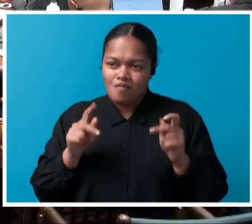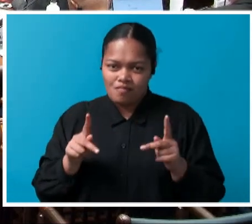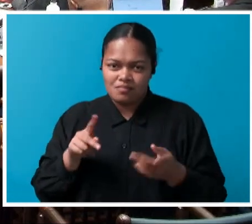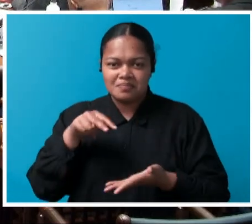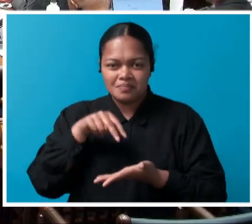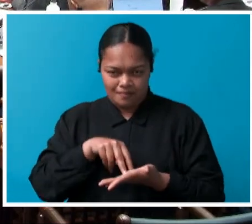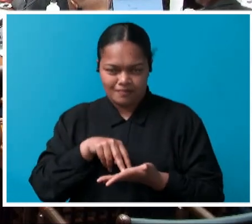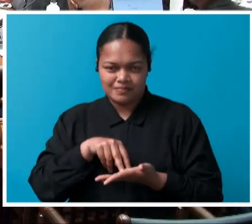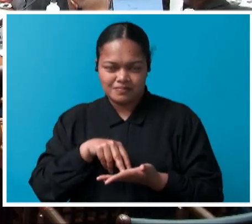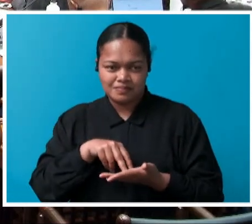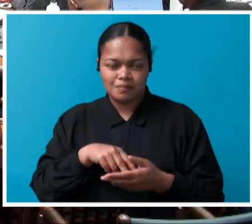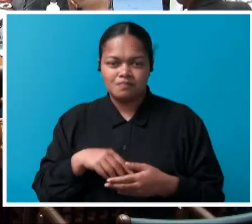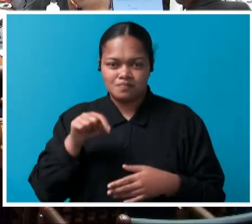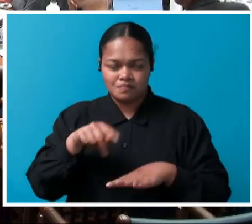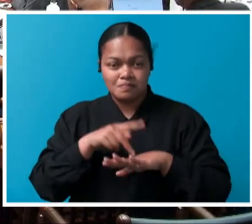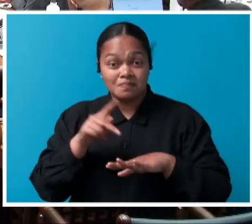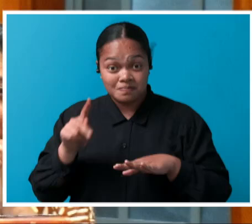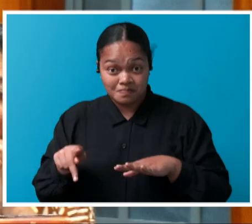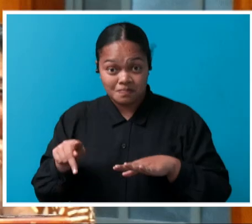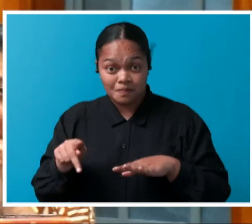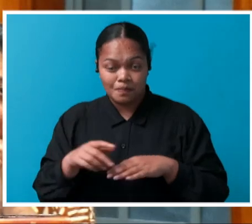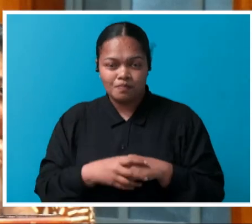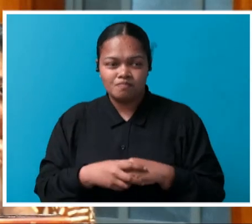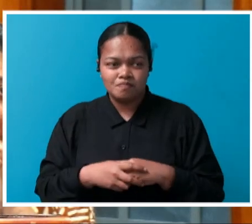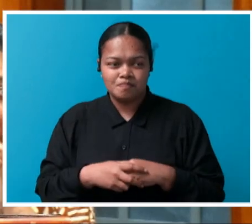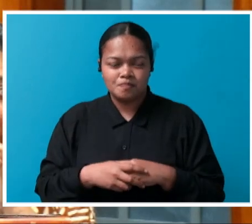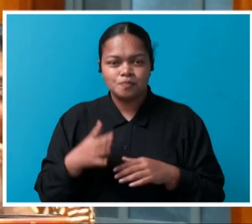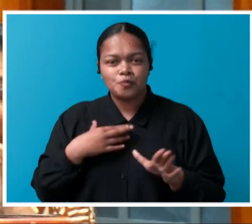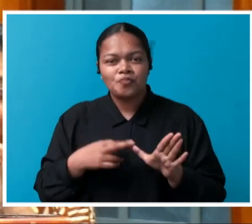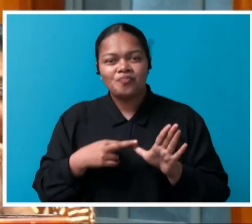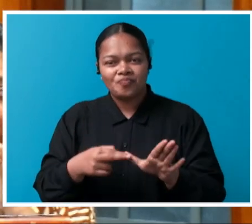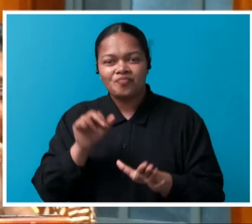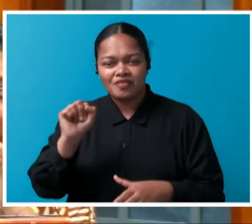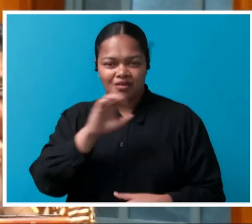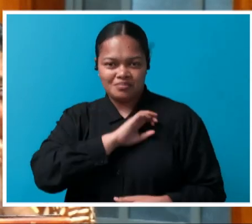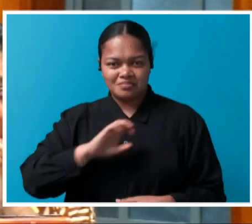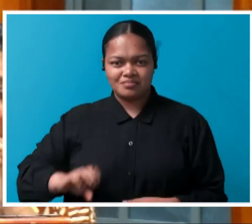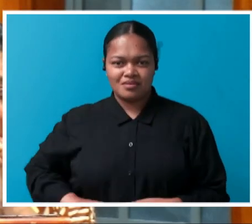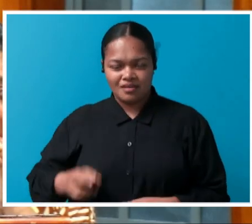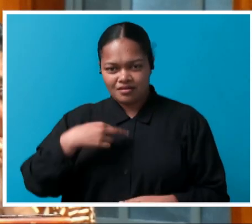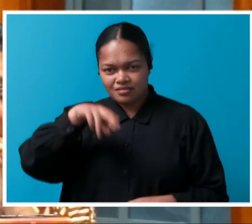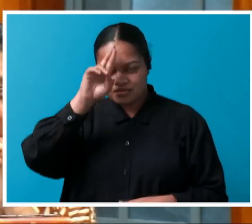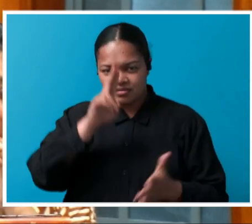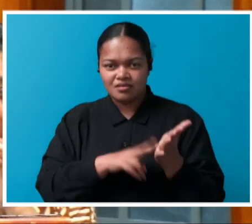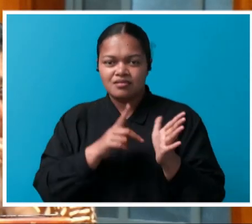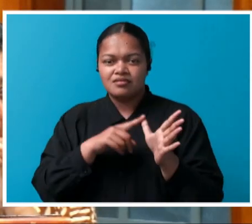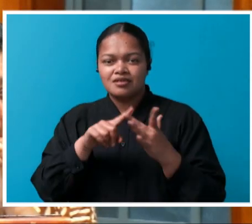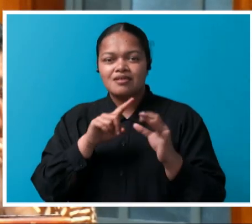before this Honorable House, make my reply to His Excellency Ratu Nengah Malawan Labu's maiden